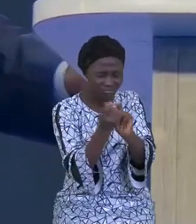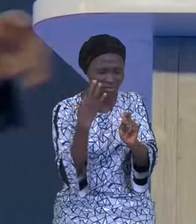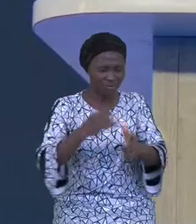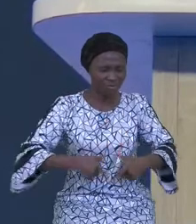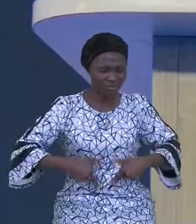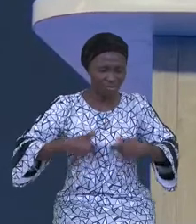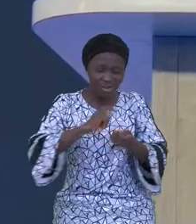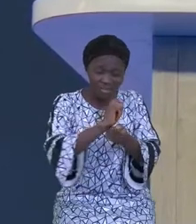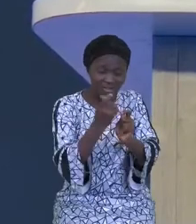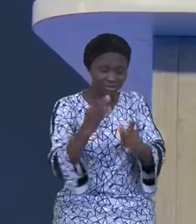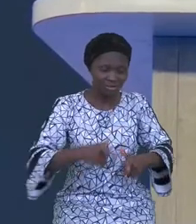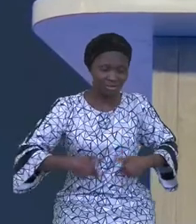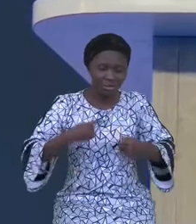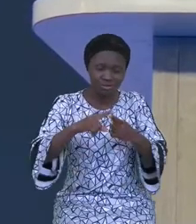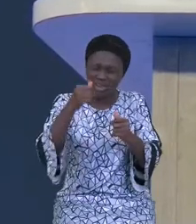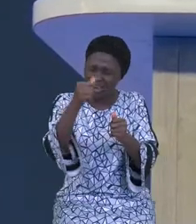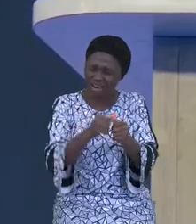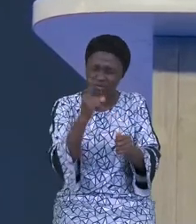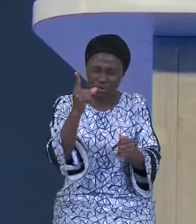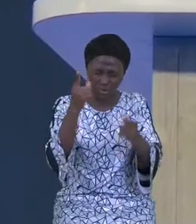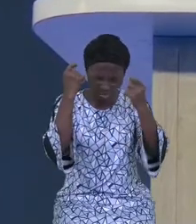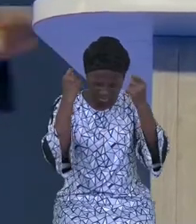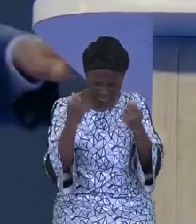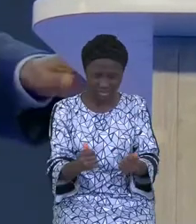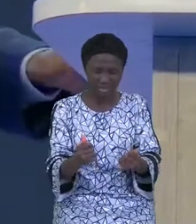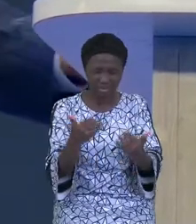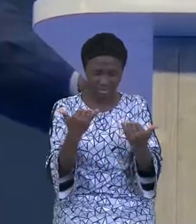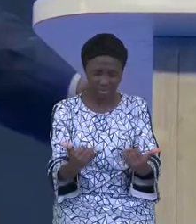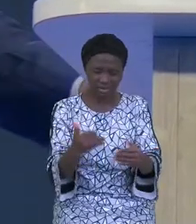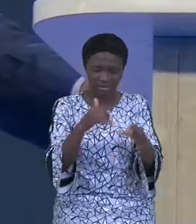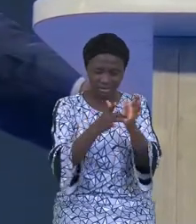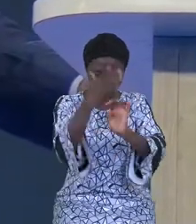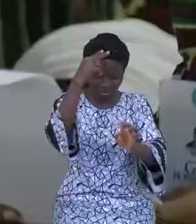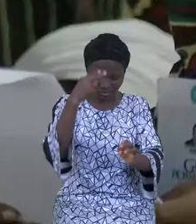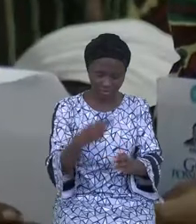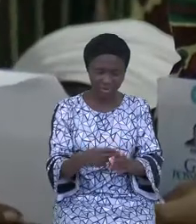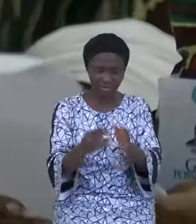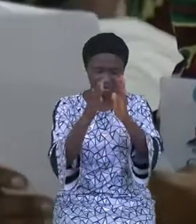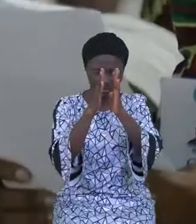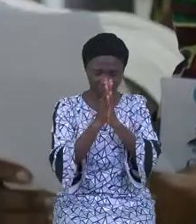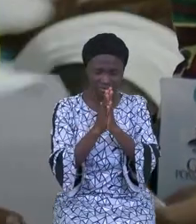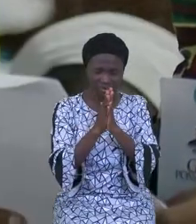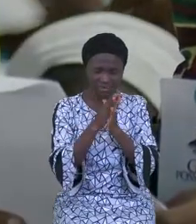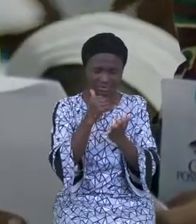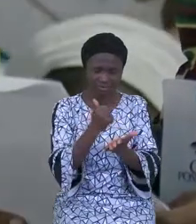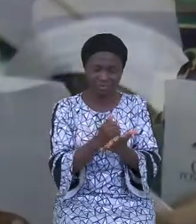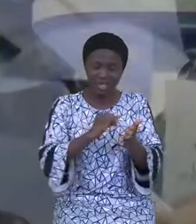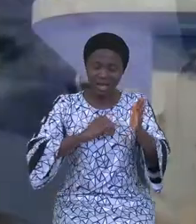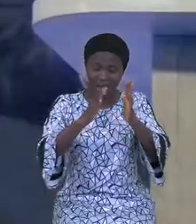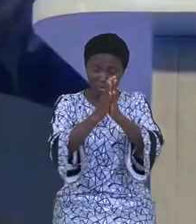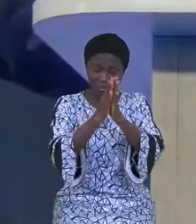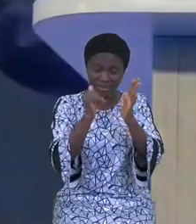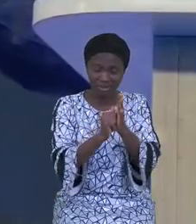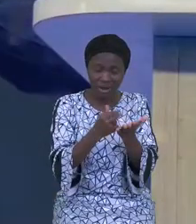to everyone immediately, instantaneously now in Jesus' name. And I pray that the